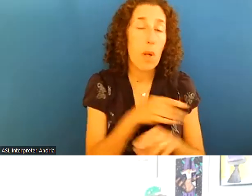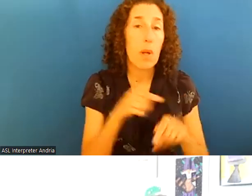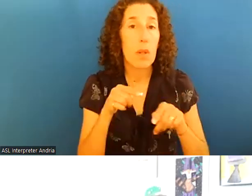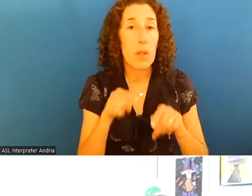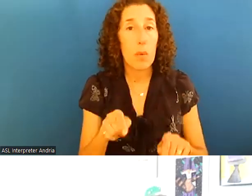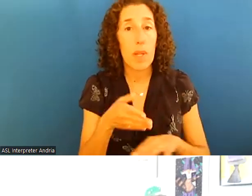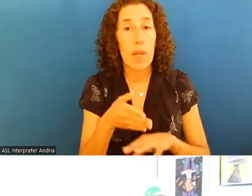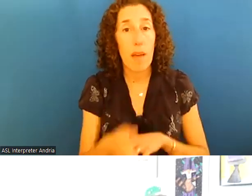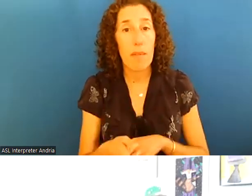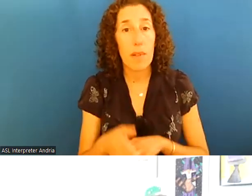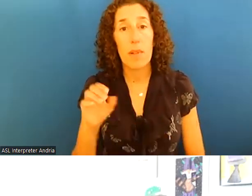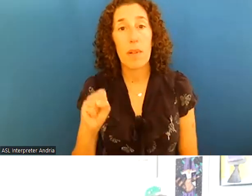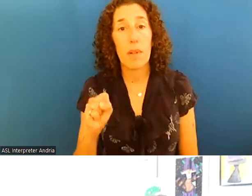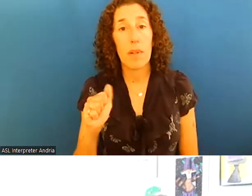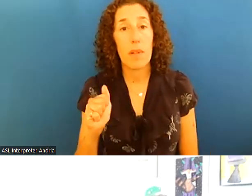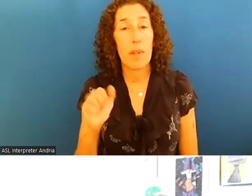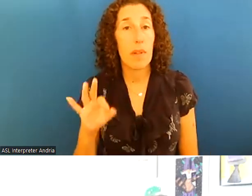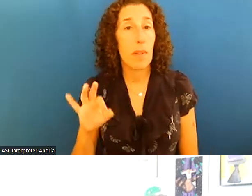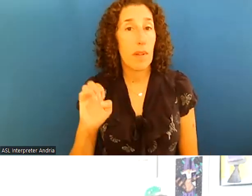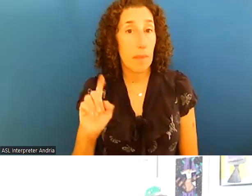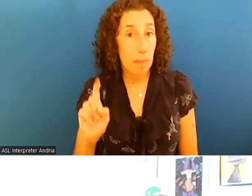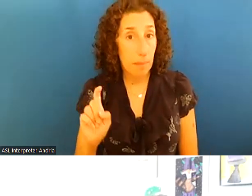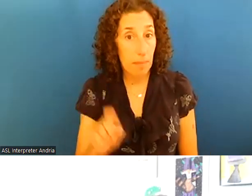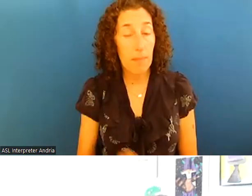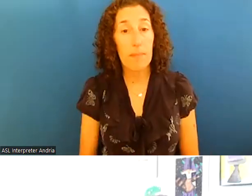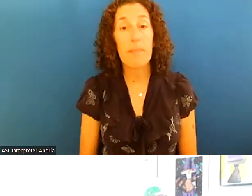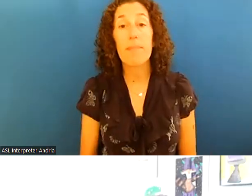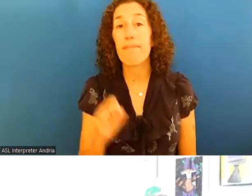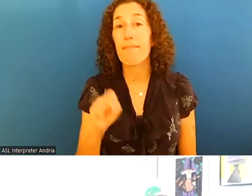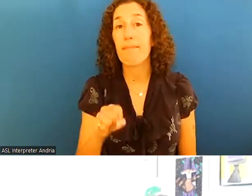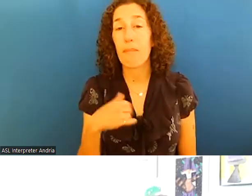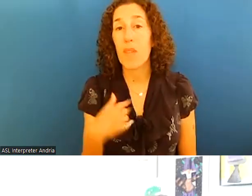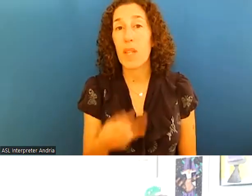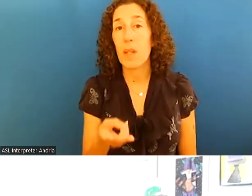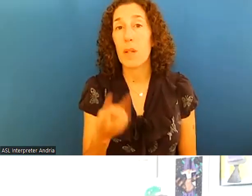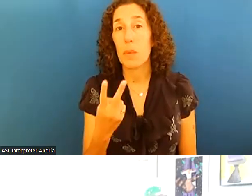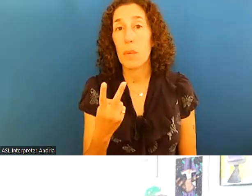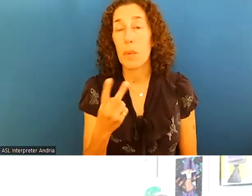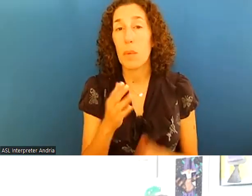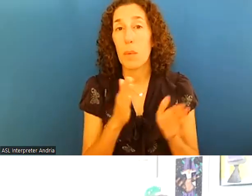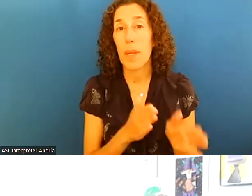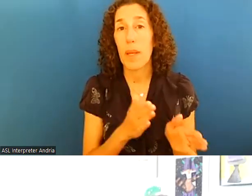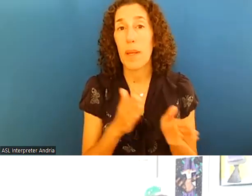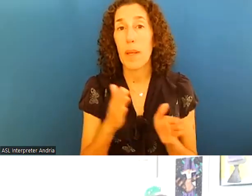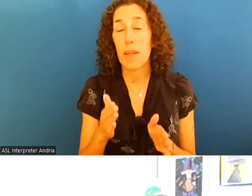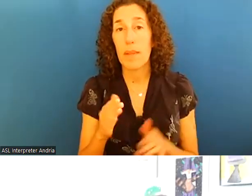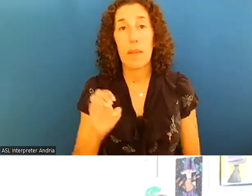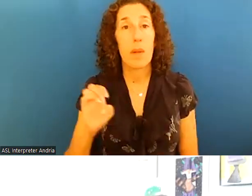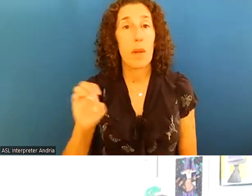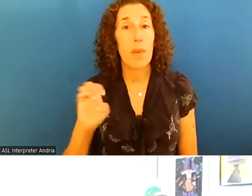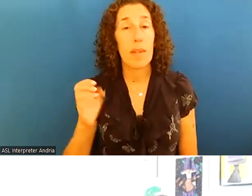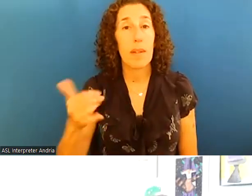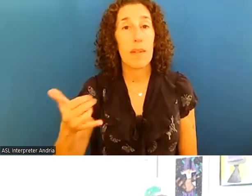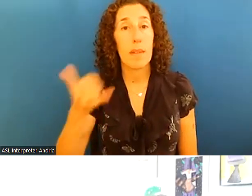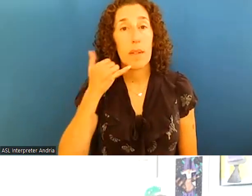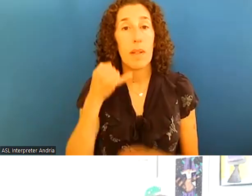So we have two ways that we're contacted through our crisis line, but I can't say two ways, but we might, and